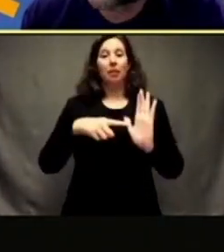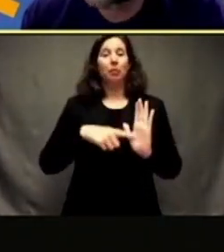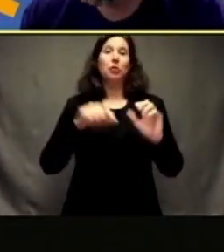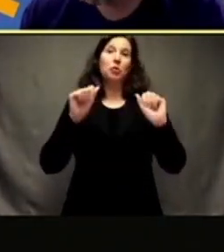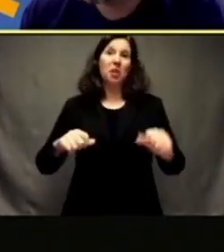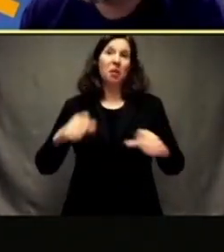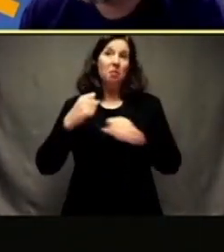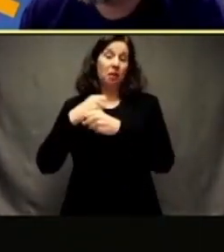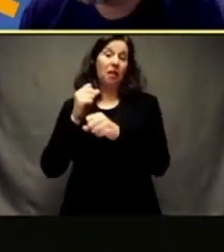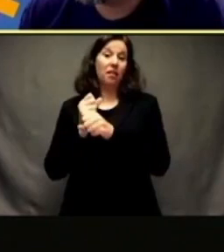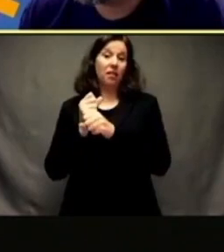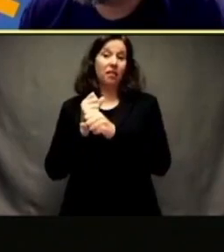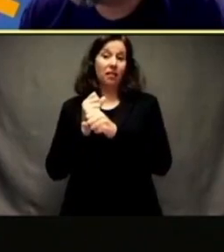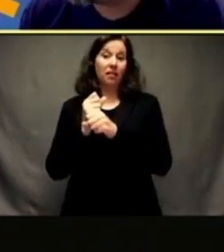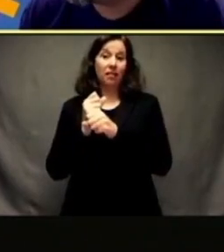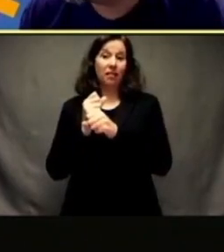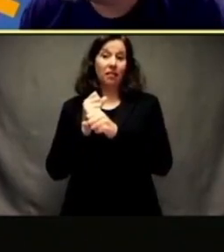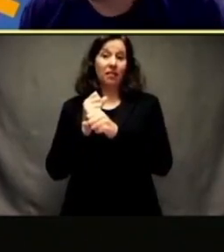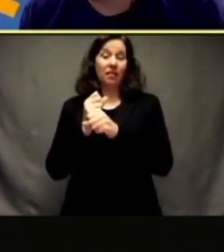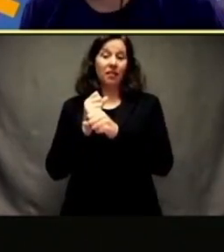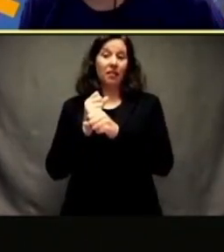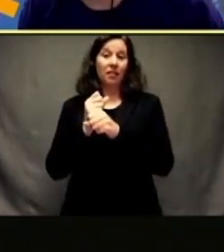make in this.